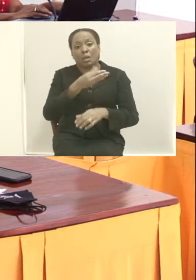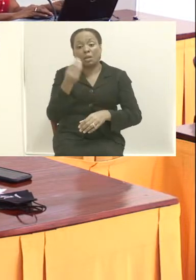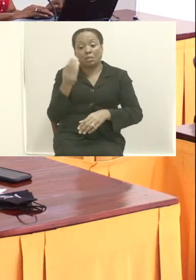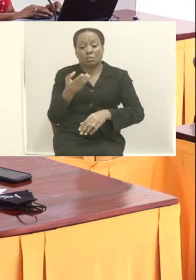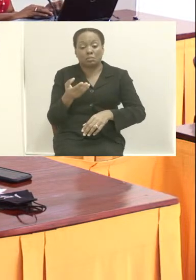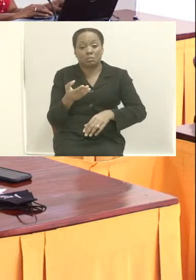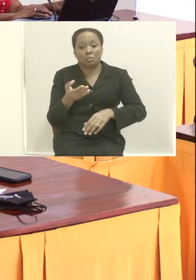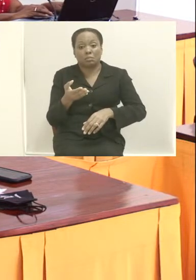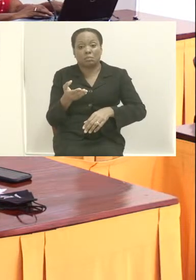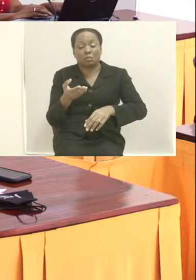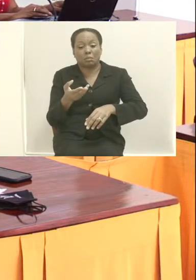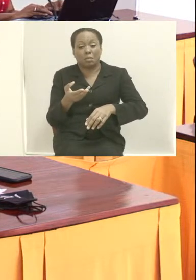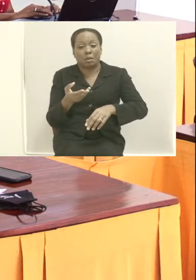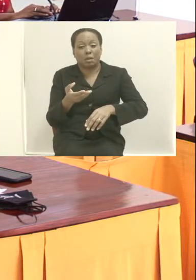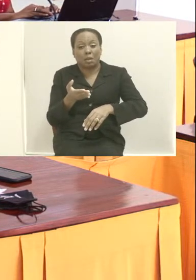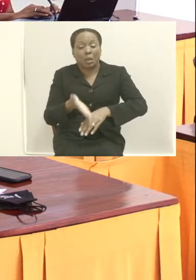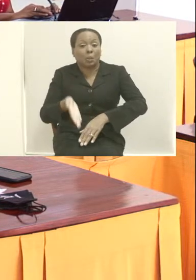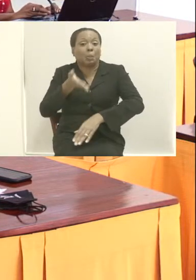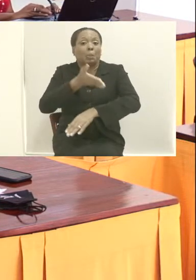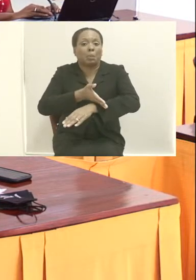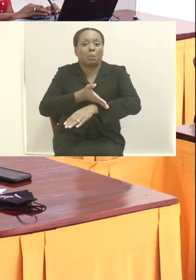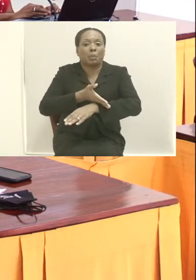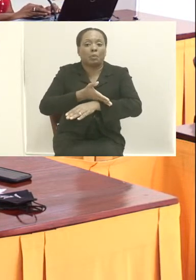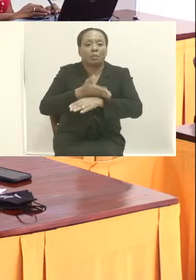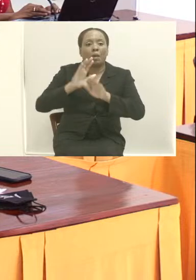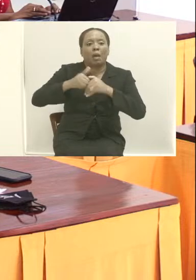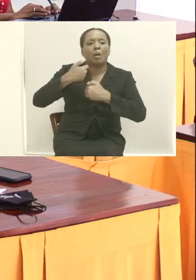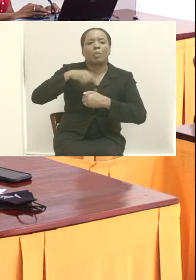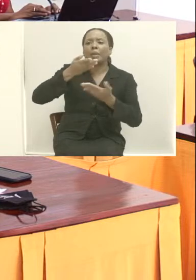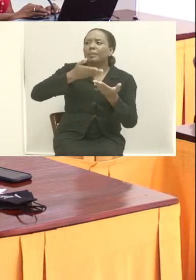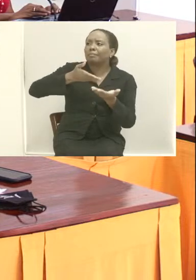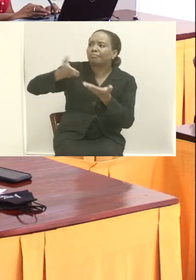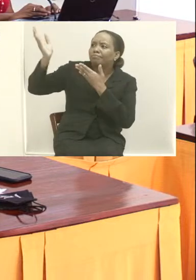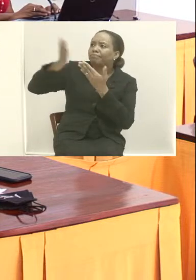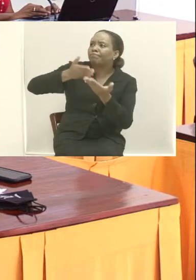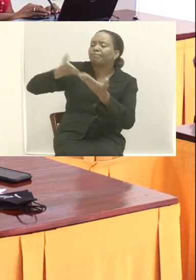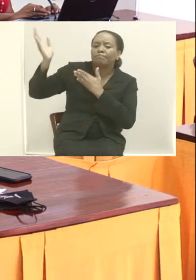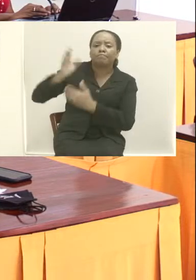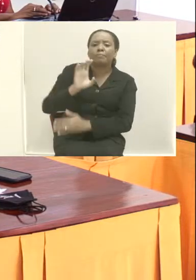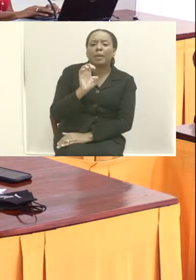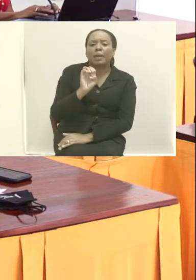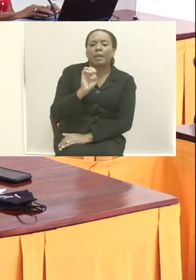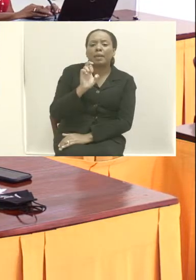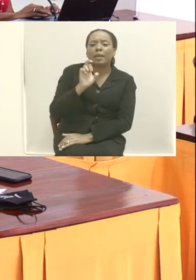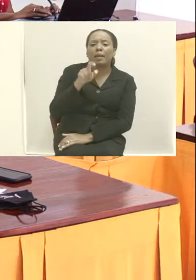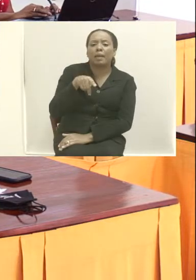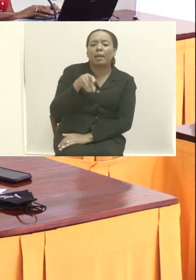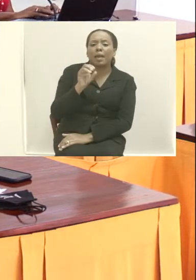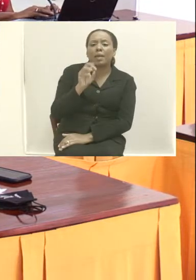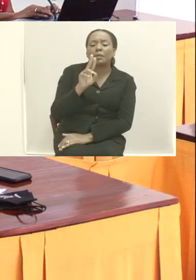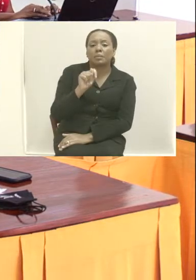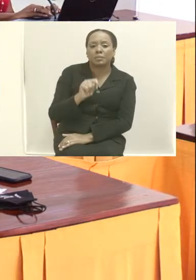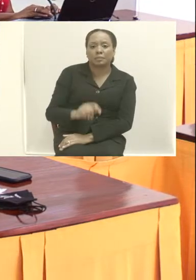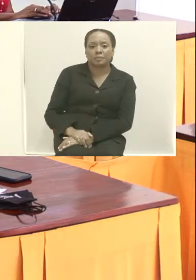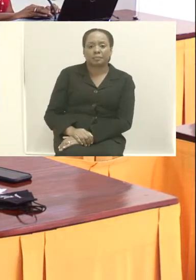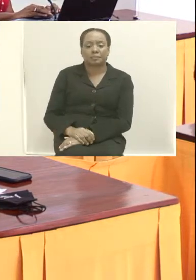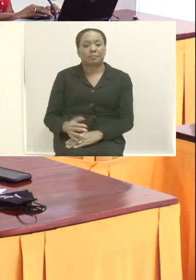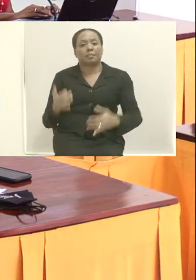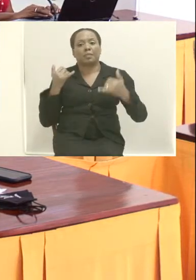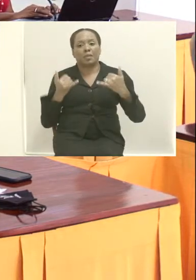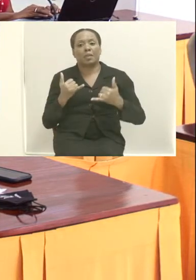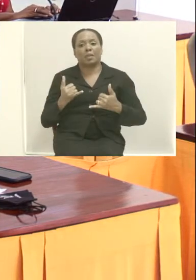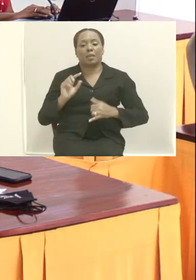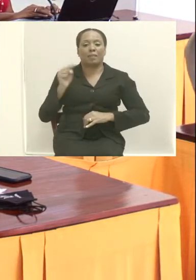possible. Now, ma'am, it is obvious that we meet, today is the first day that the country substantially opens